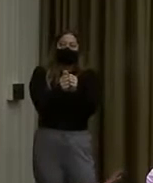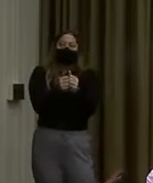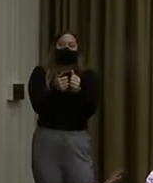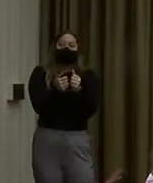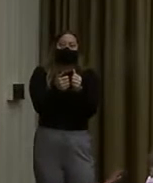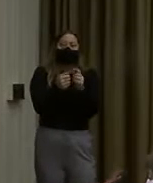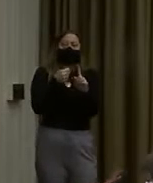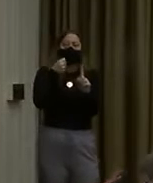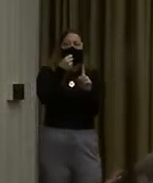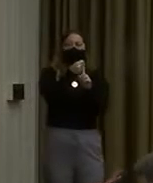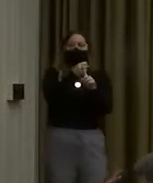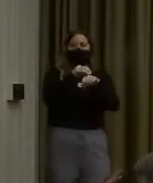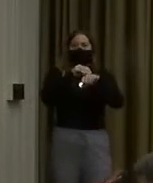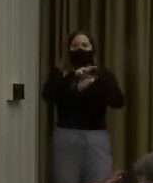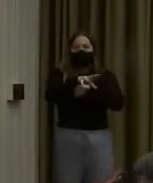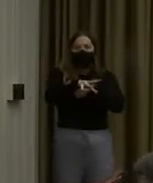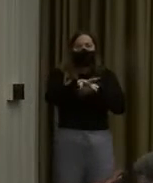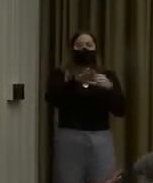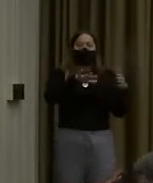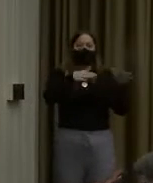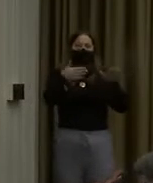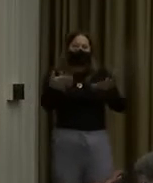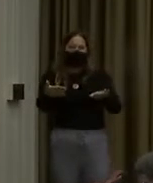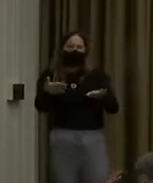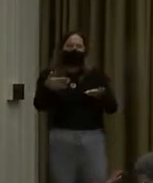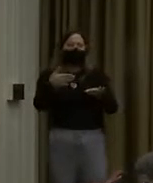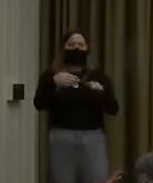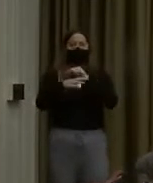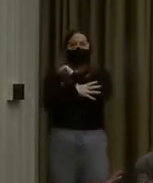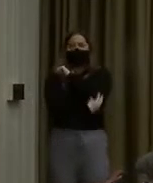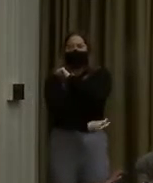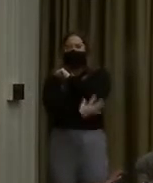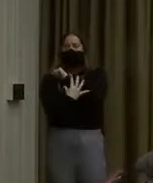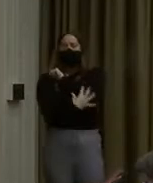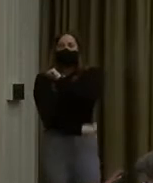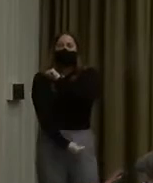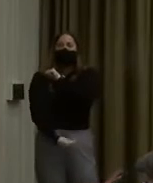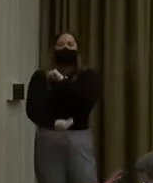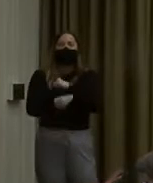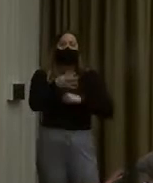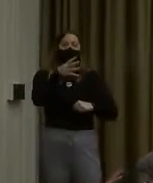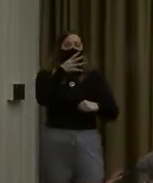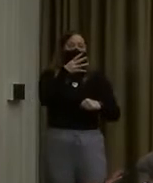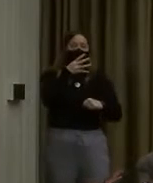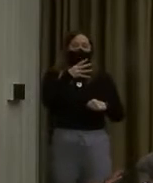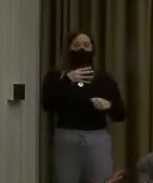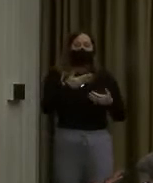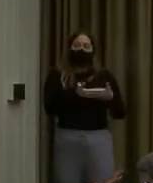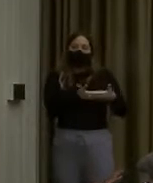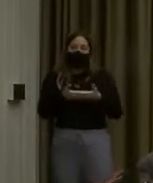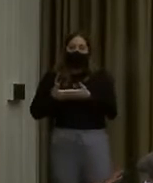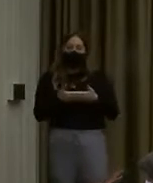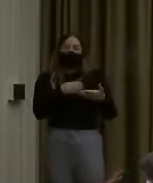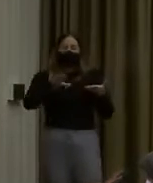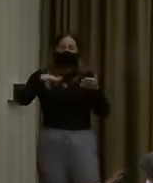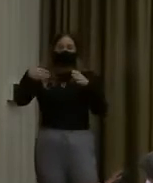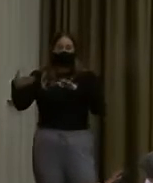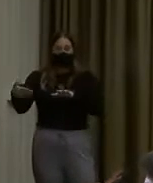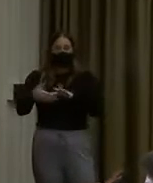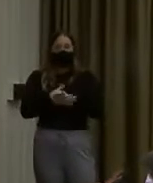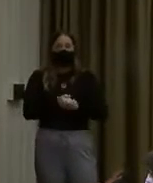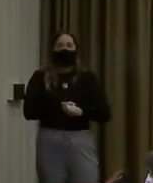on contemporary mortality, on poverty, heart disease, maternal and infant mortality. We know that through